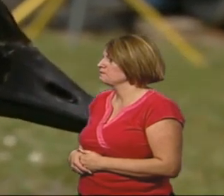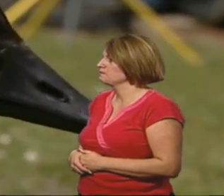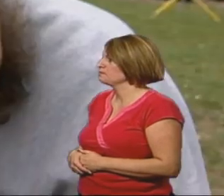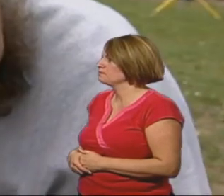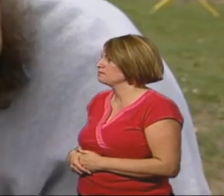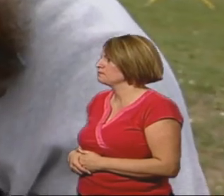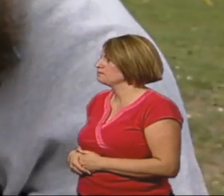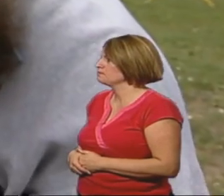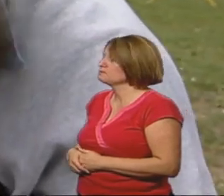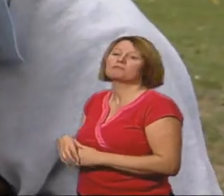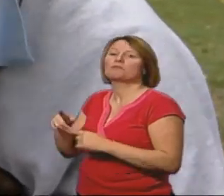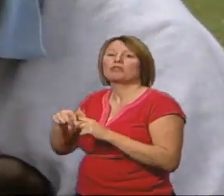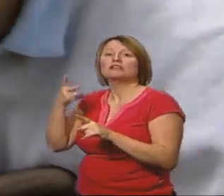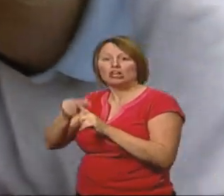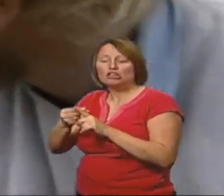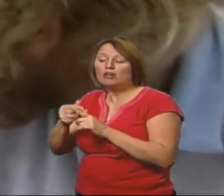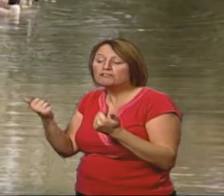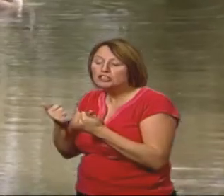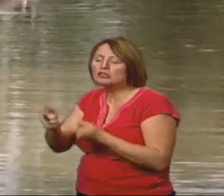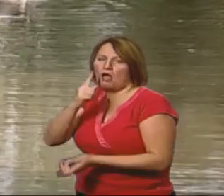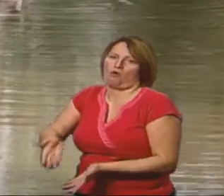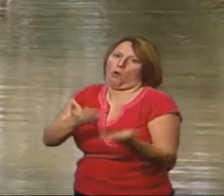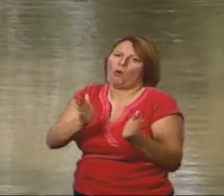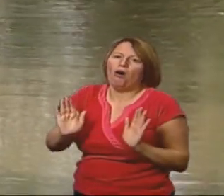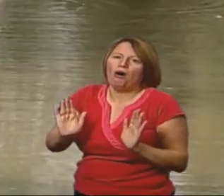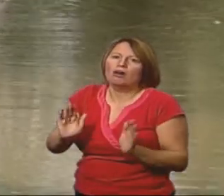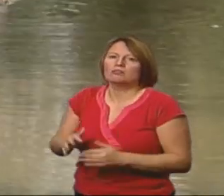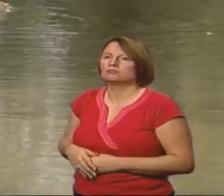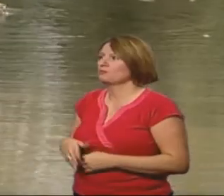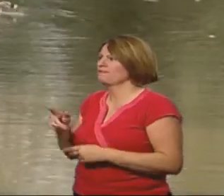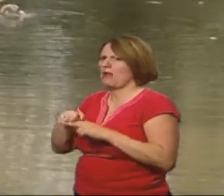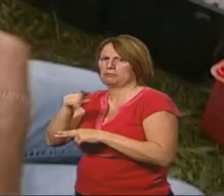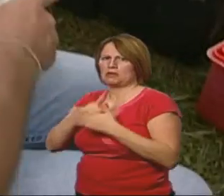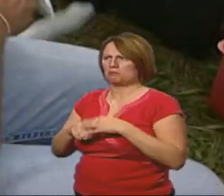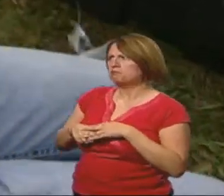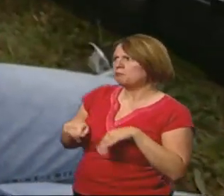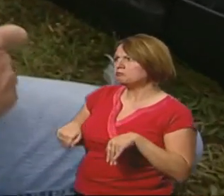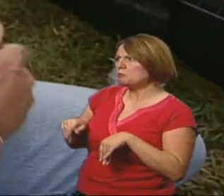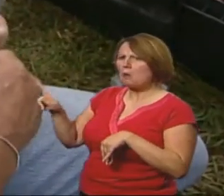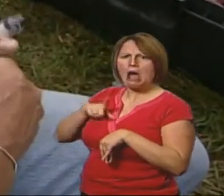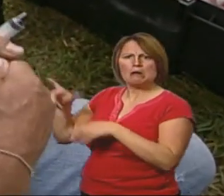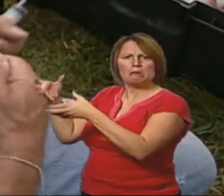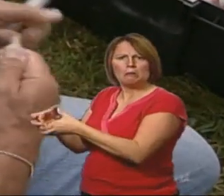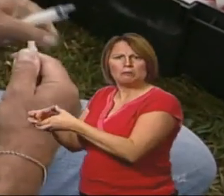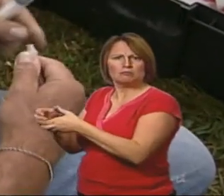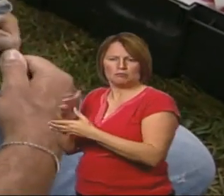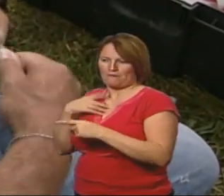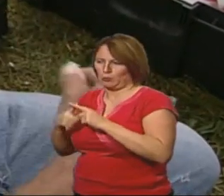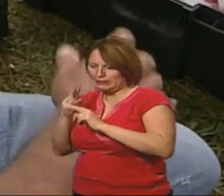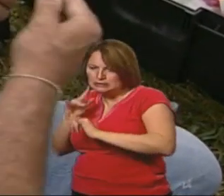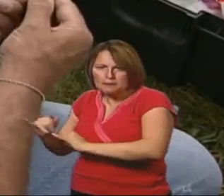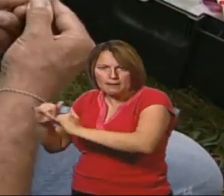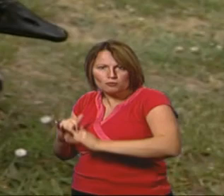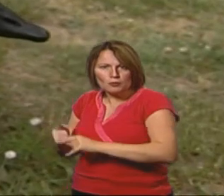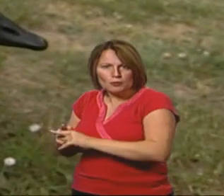Quick injection and go back to babs. As the rest of the family waits patiently, Malcolm and I prepare to do an on-the-spot